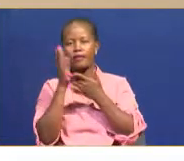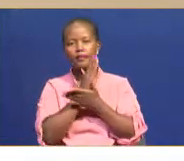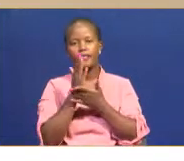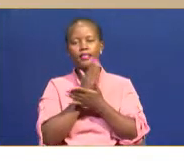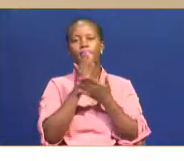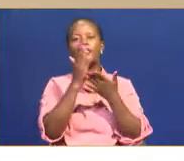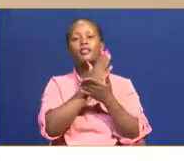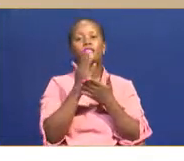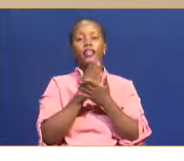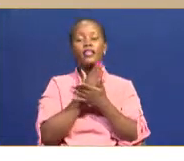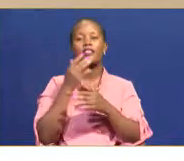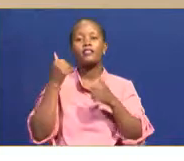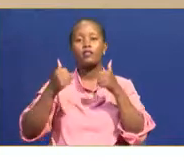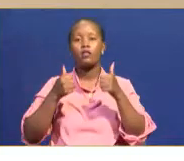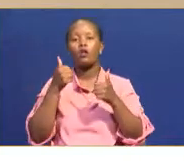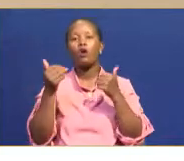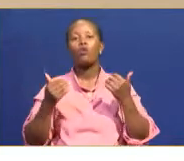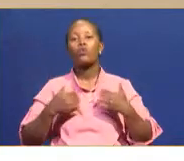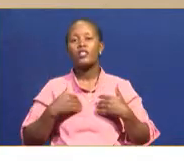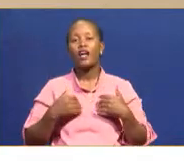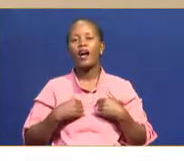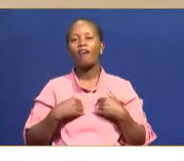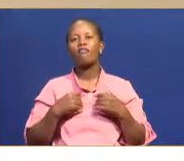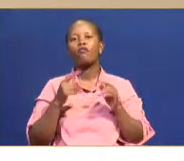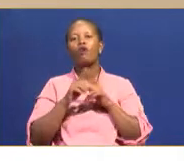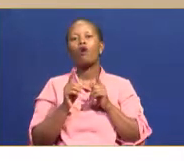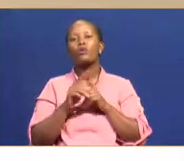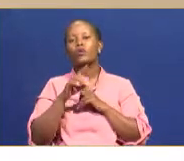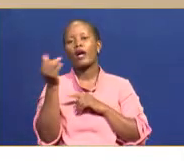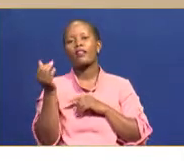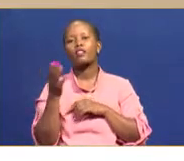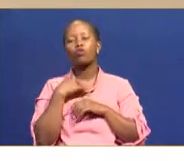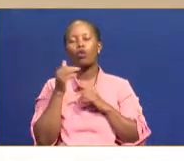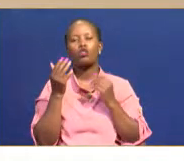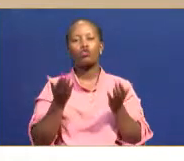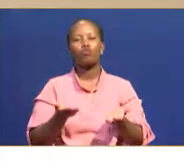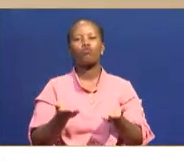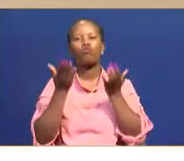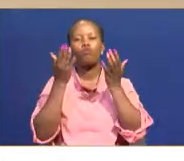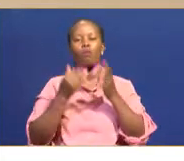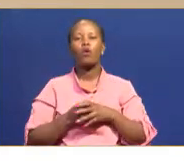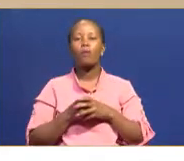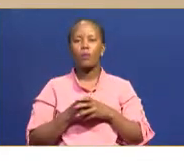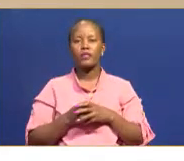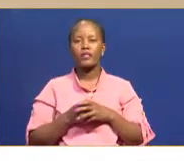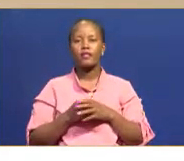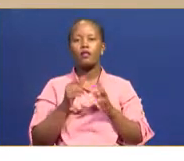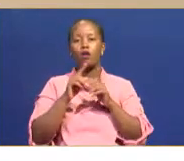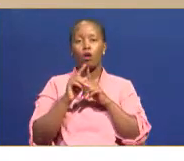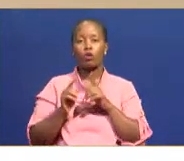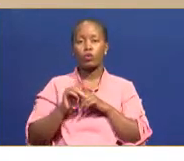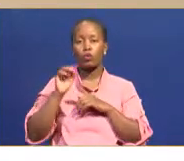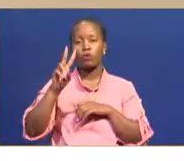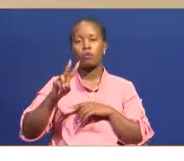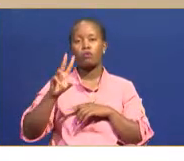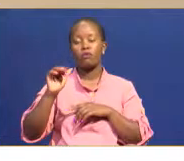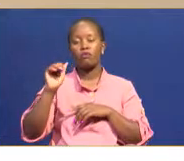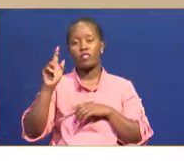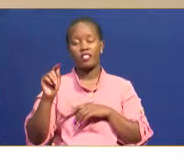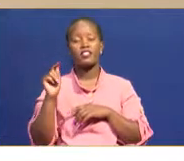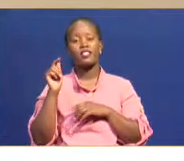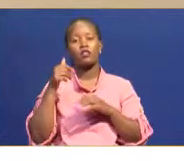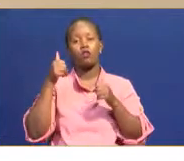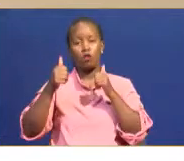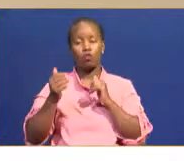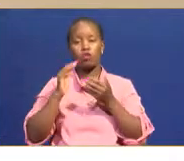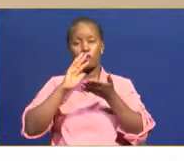sector that you have also, on the other hand, saying that you want to promote? As far as VAT goes, that becomes a